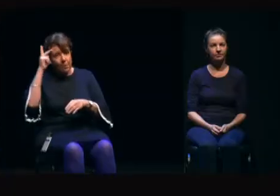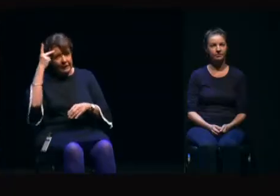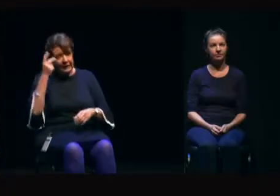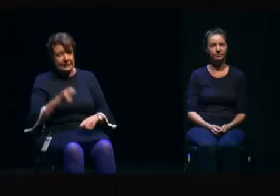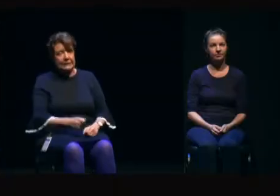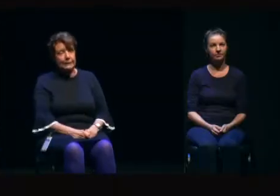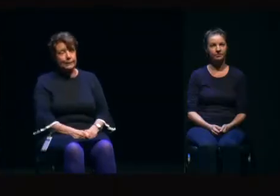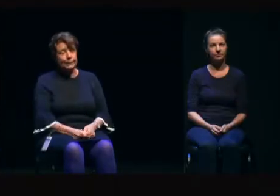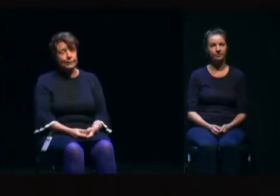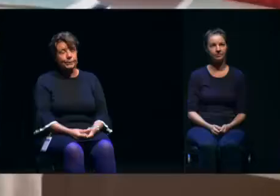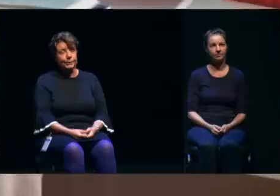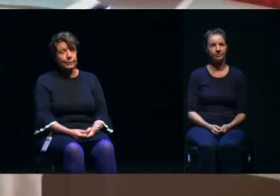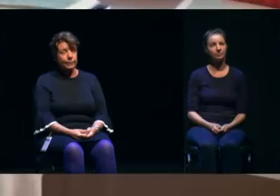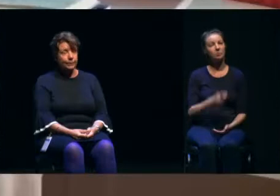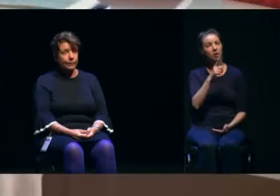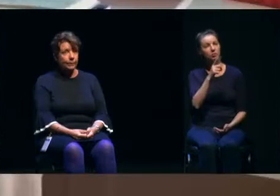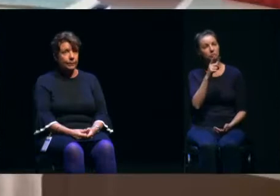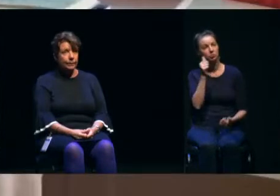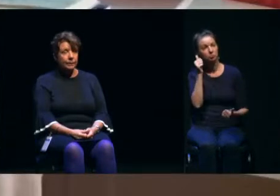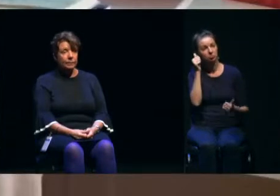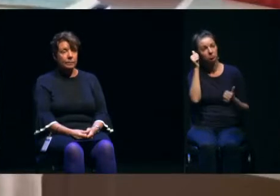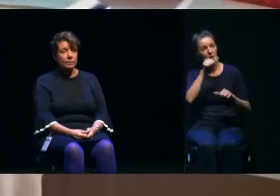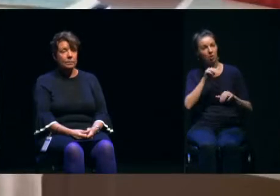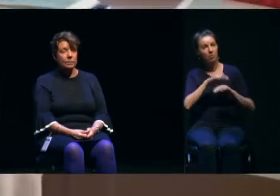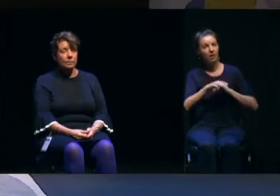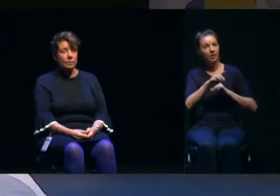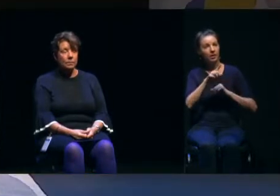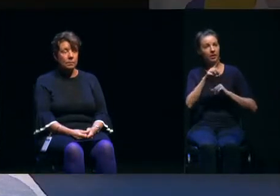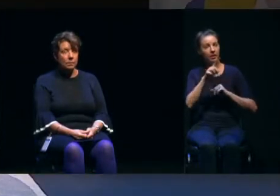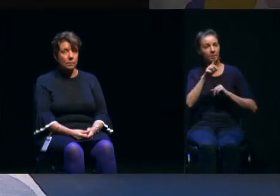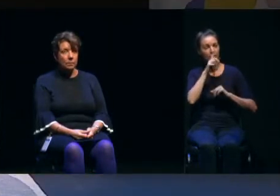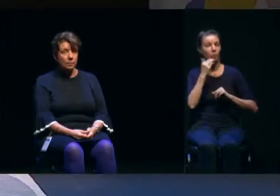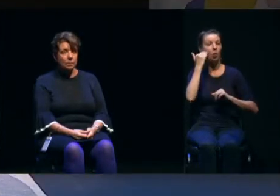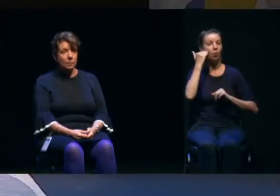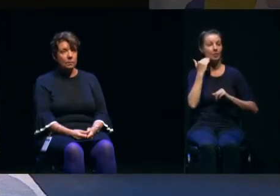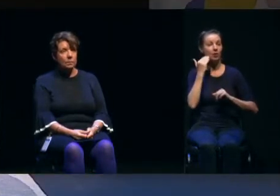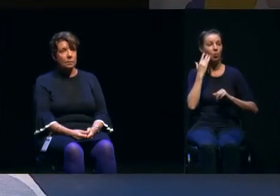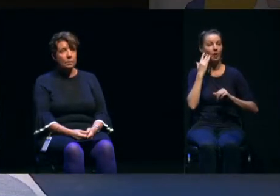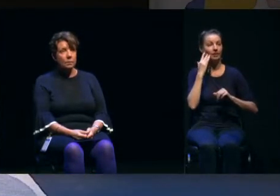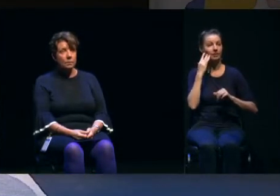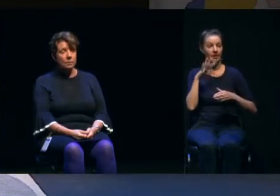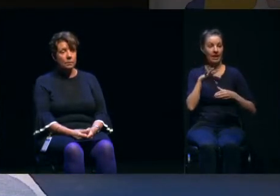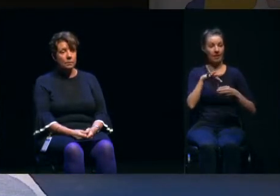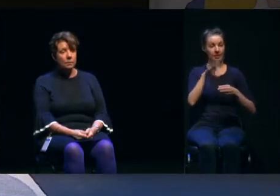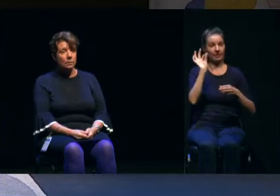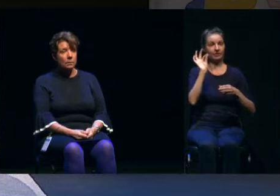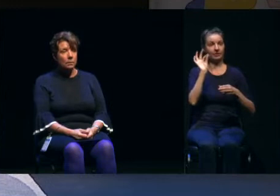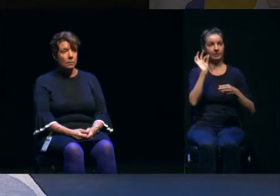and with... That is, are you familiar with the phenomenon where people, where women who are elected to politics